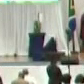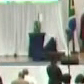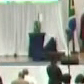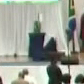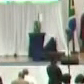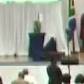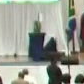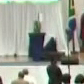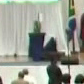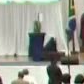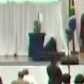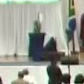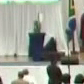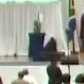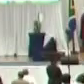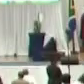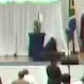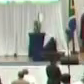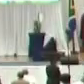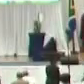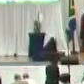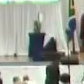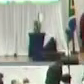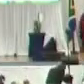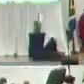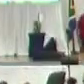Thank you. Please be seated.